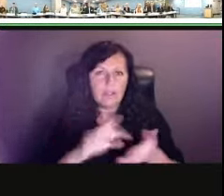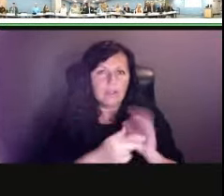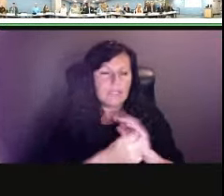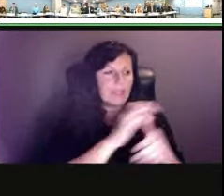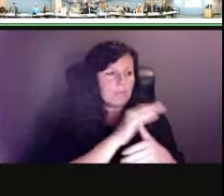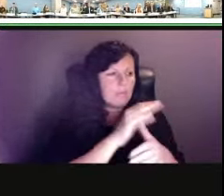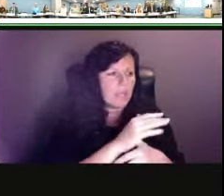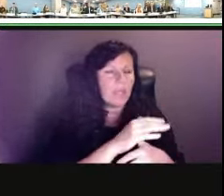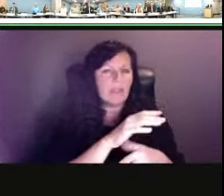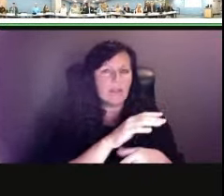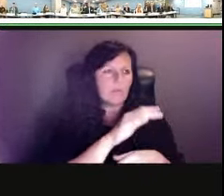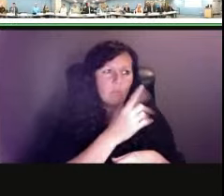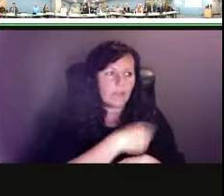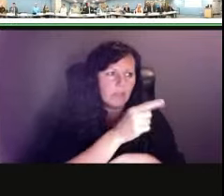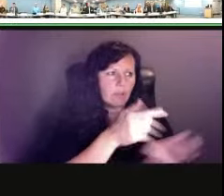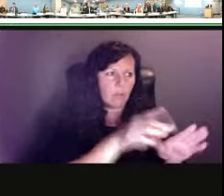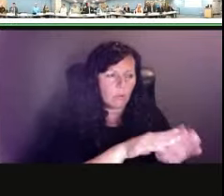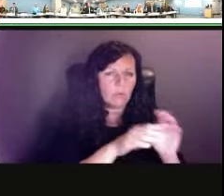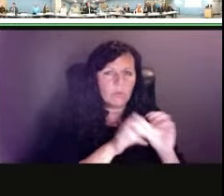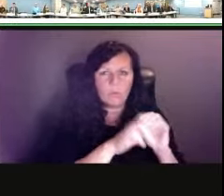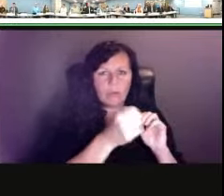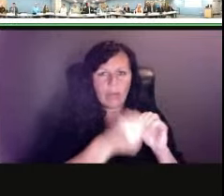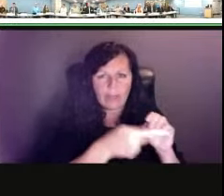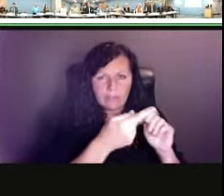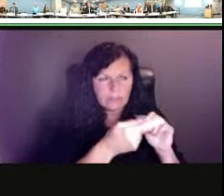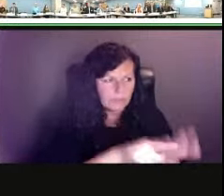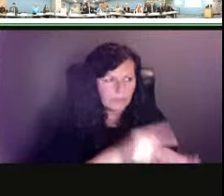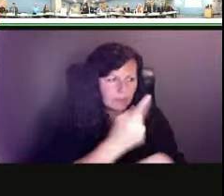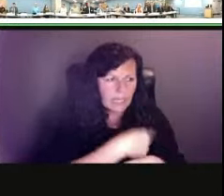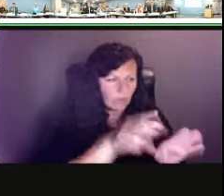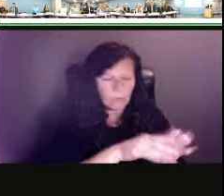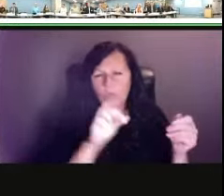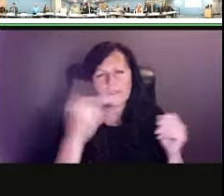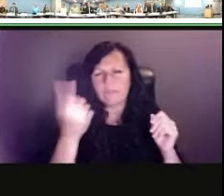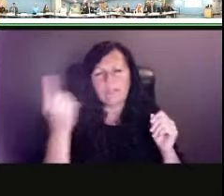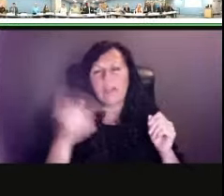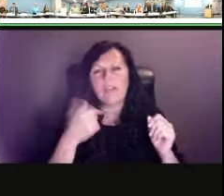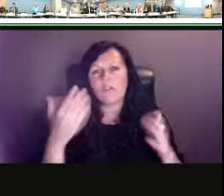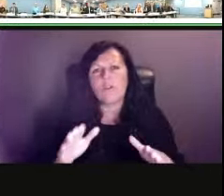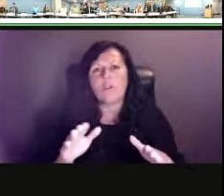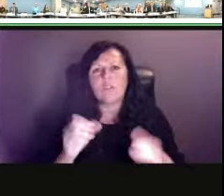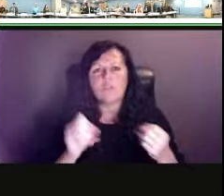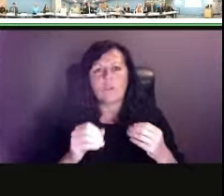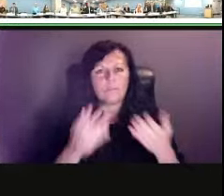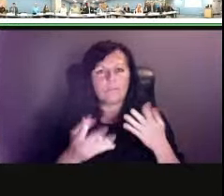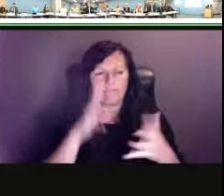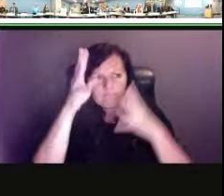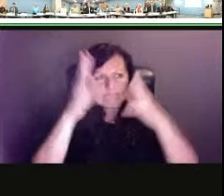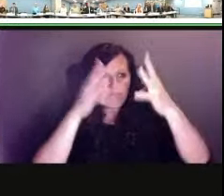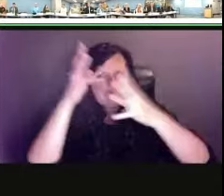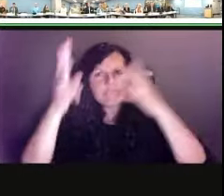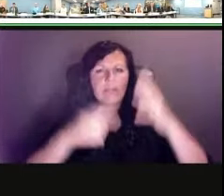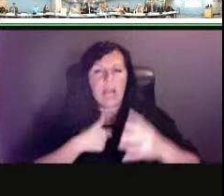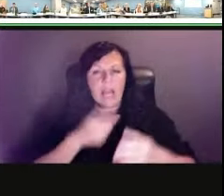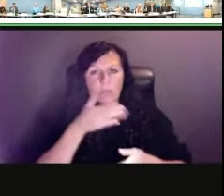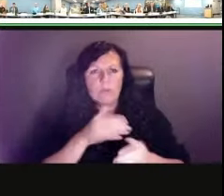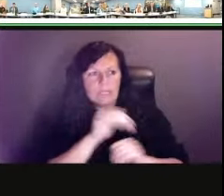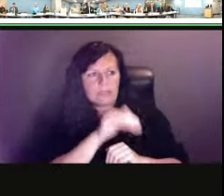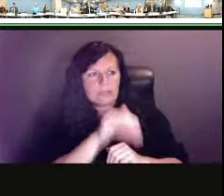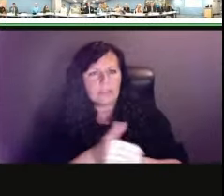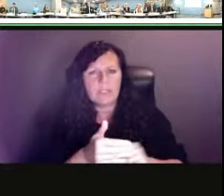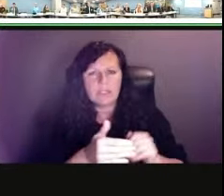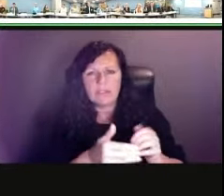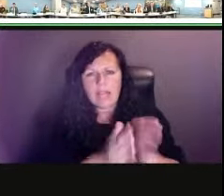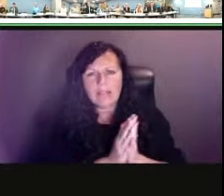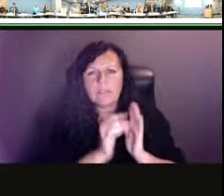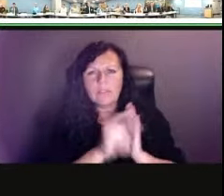a half a day. I think I'm gonna be asking you to provide more information about how we can